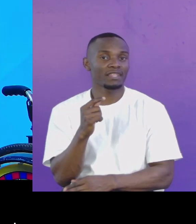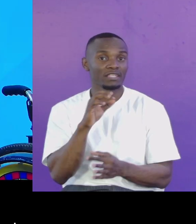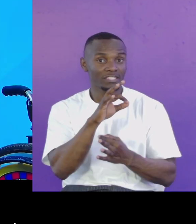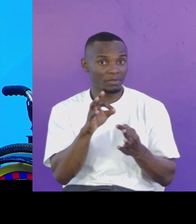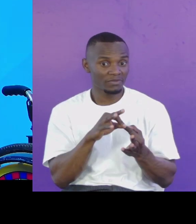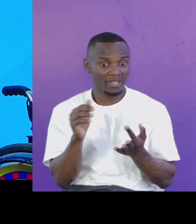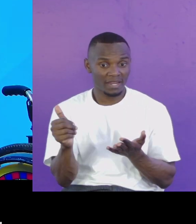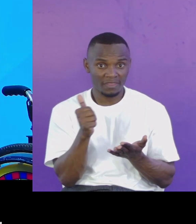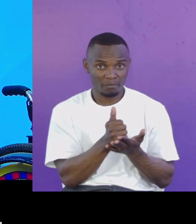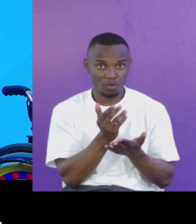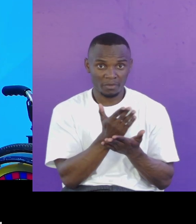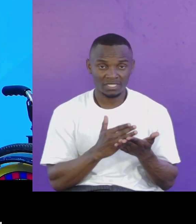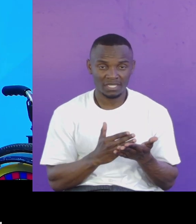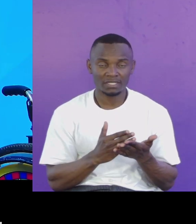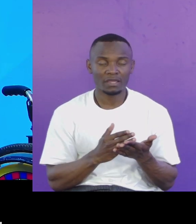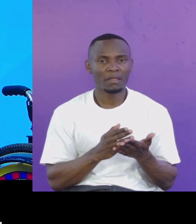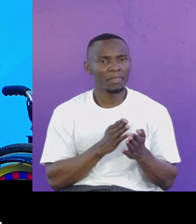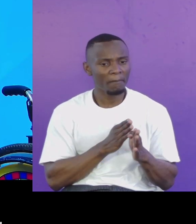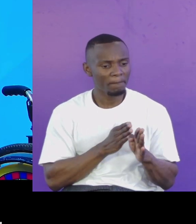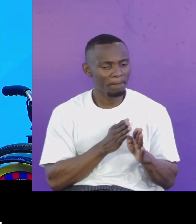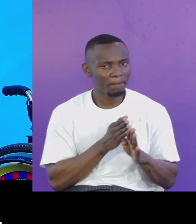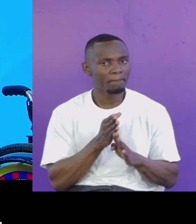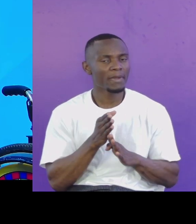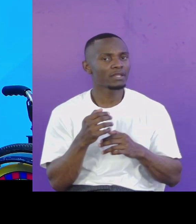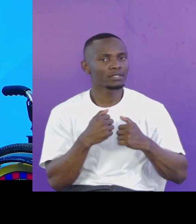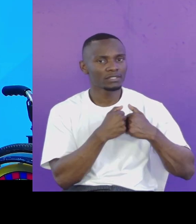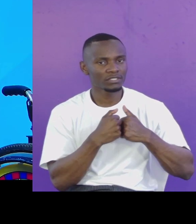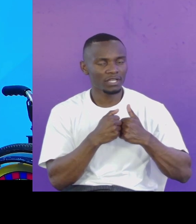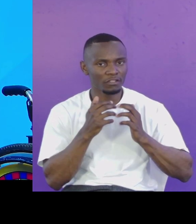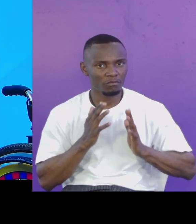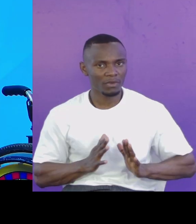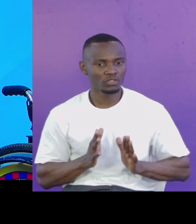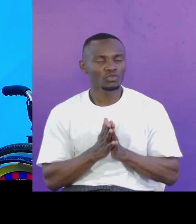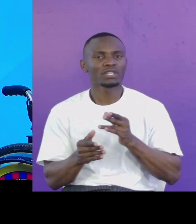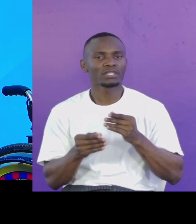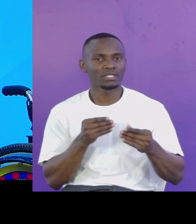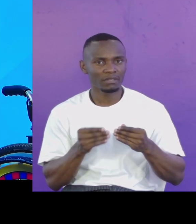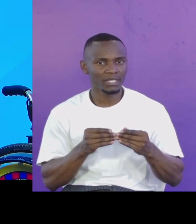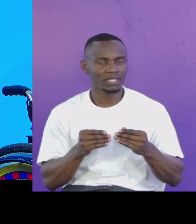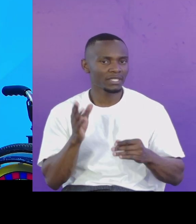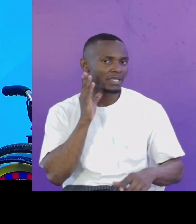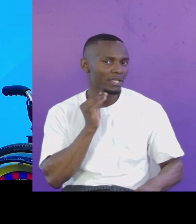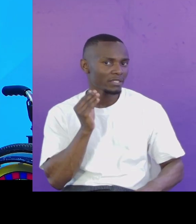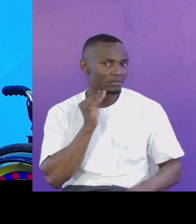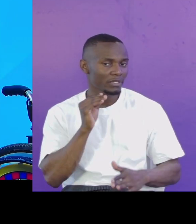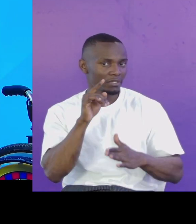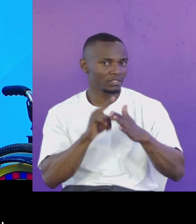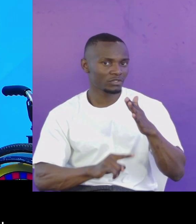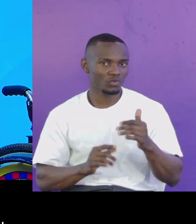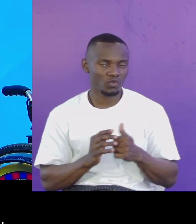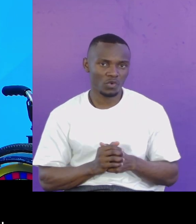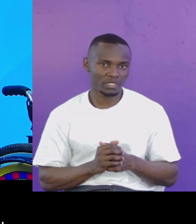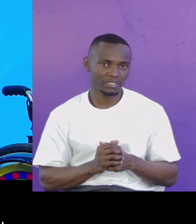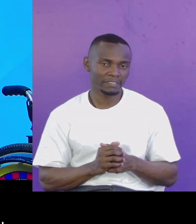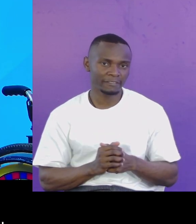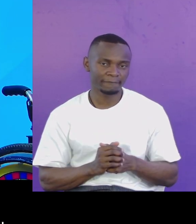employment sector, one of the main challenges that people with disabilities face is